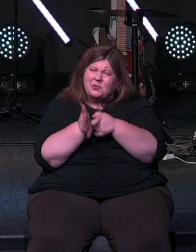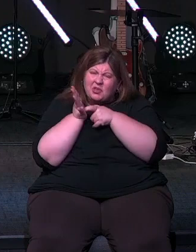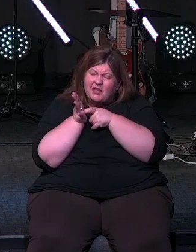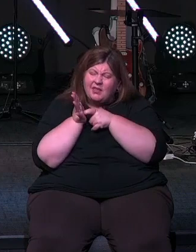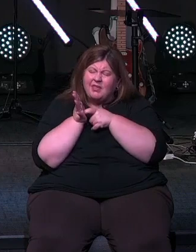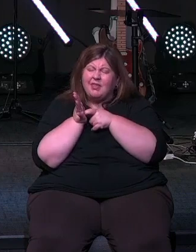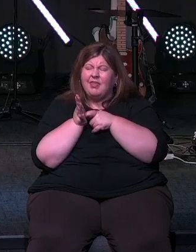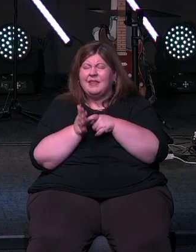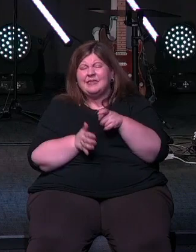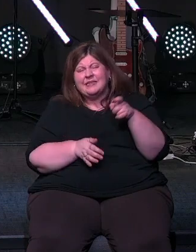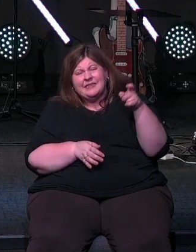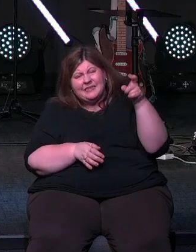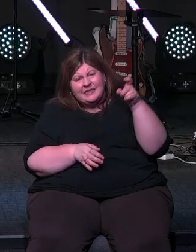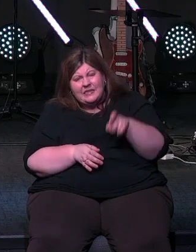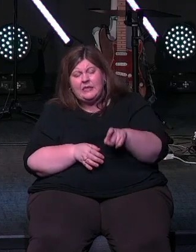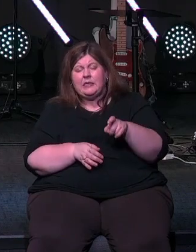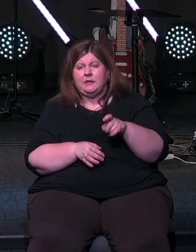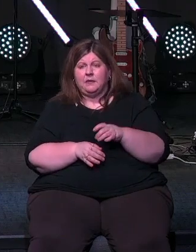Vital.